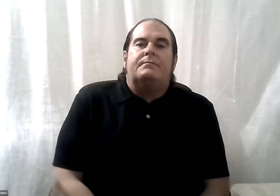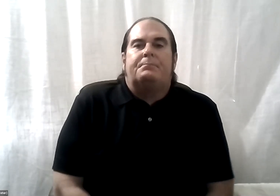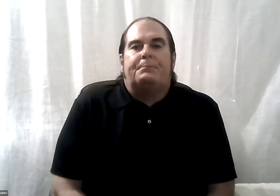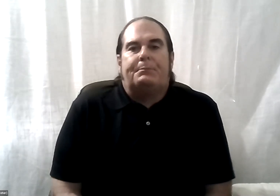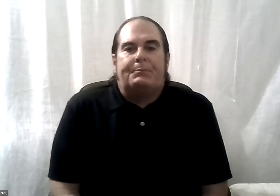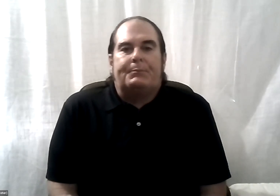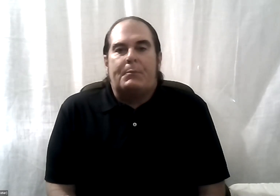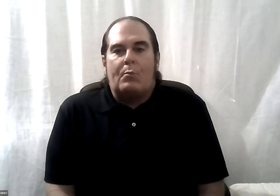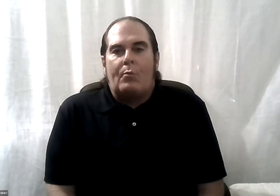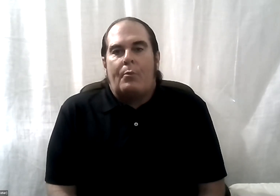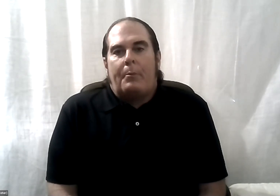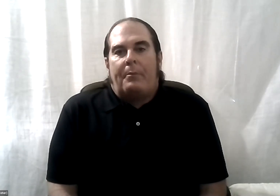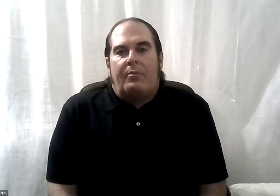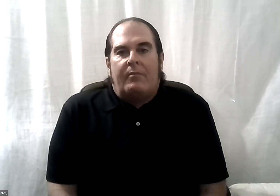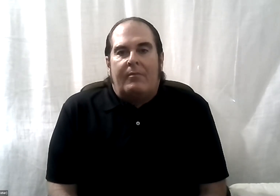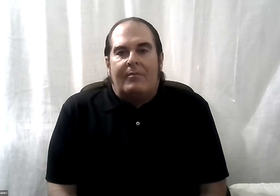acquisition.